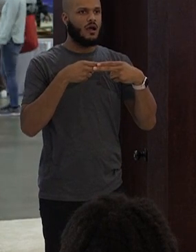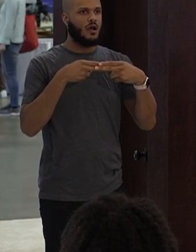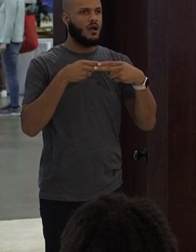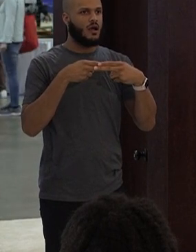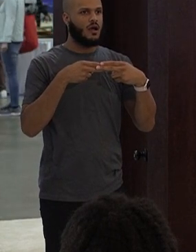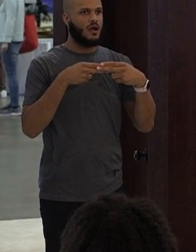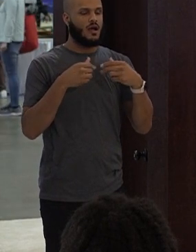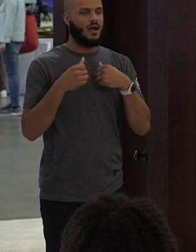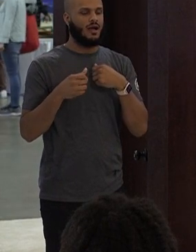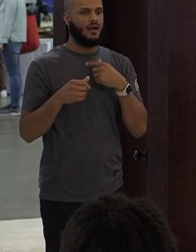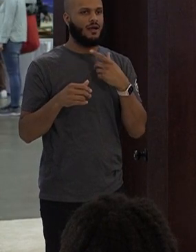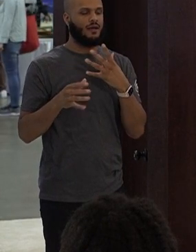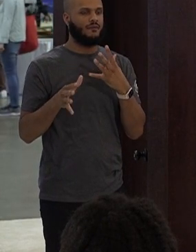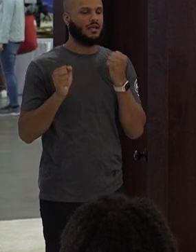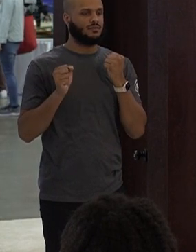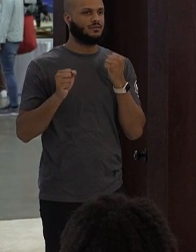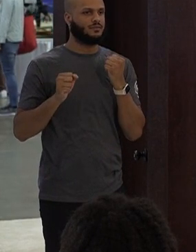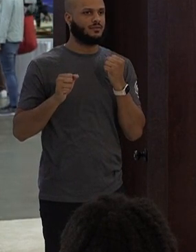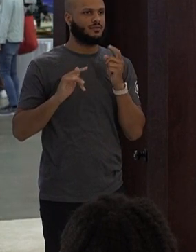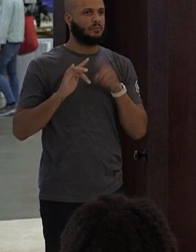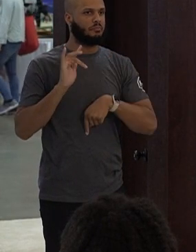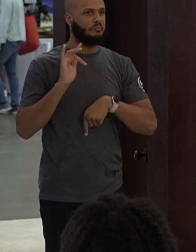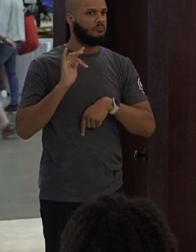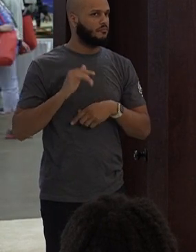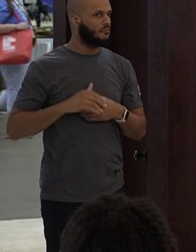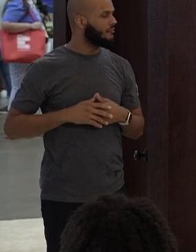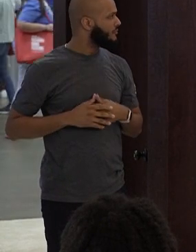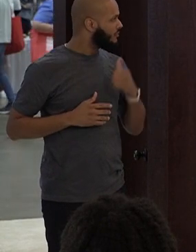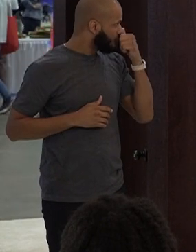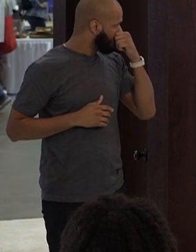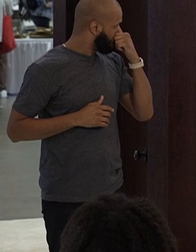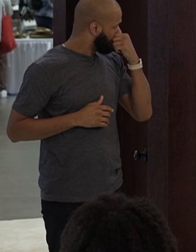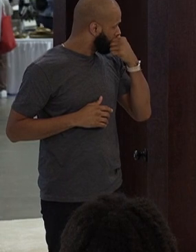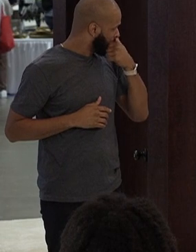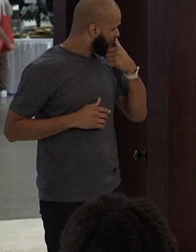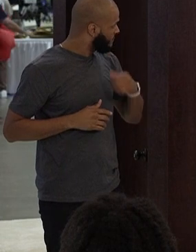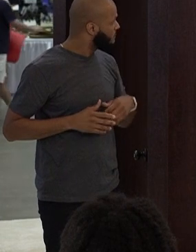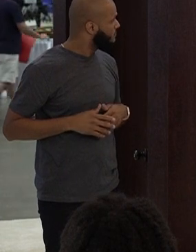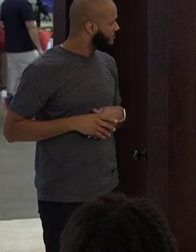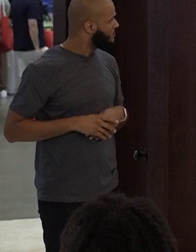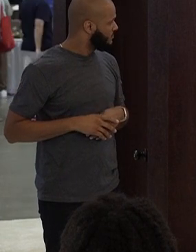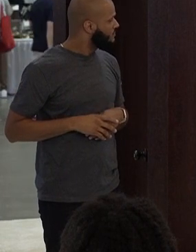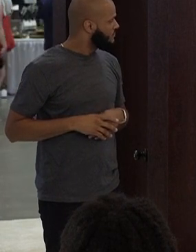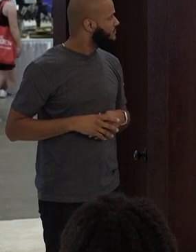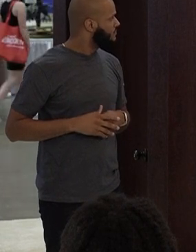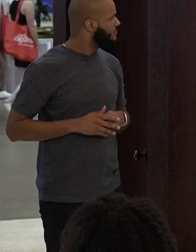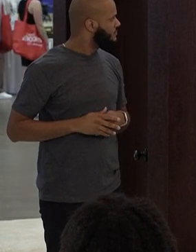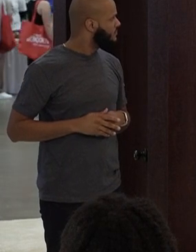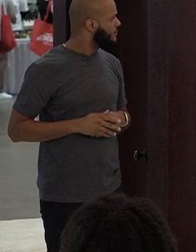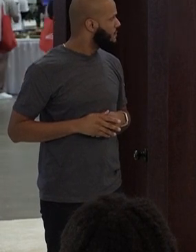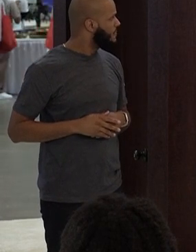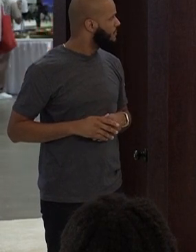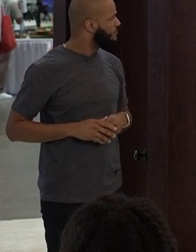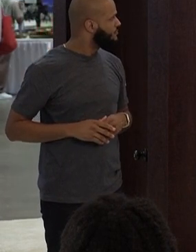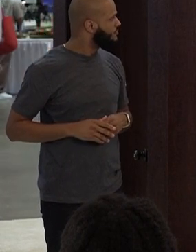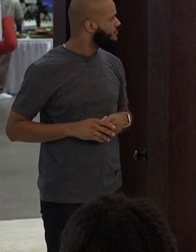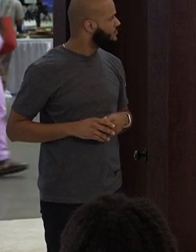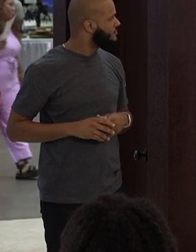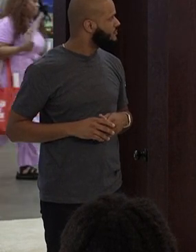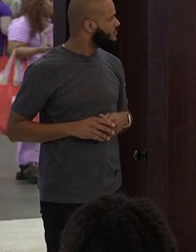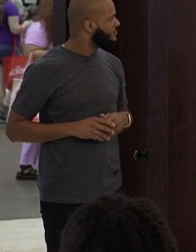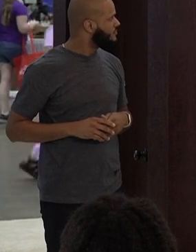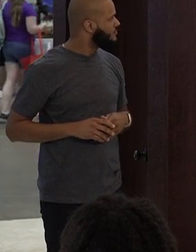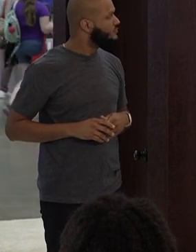skipped over that. Where is it? Oh, there it